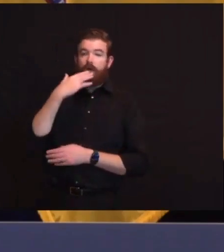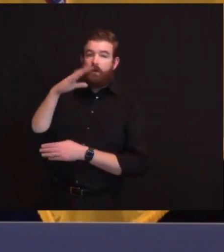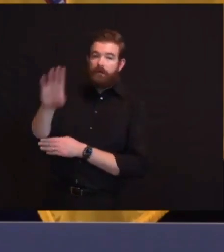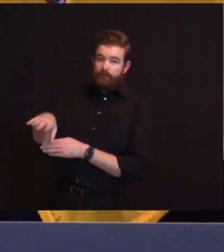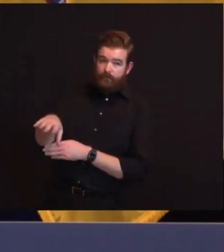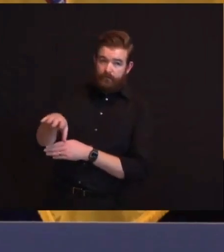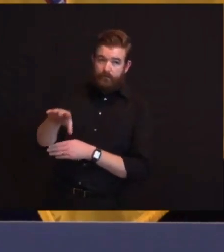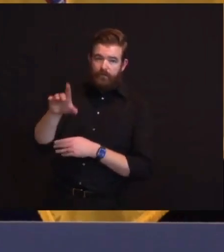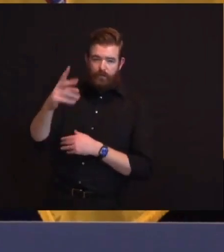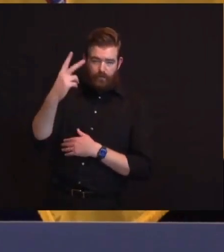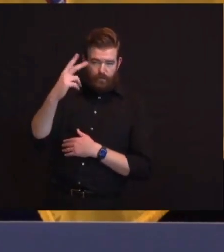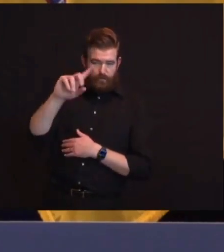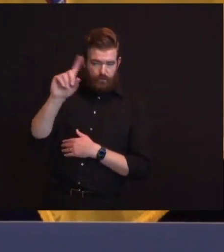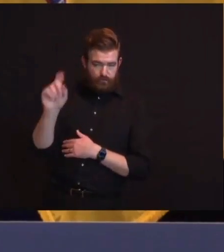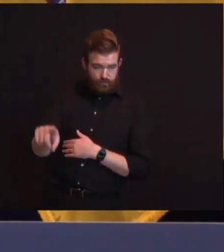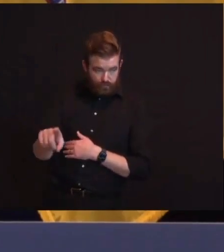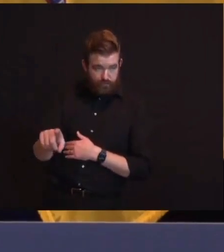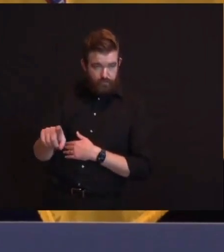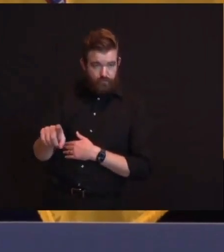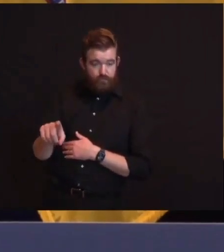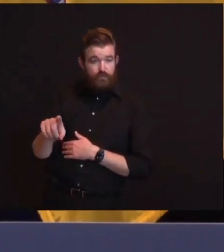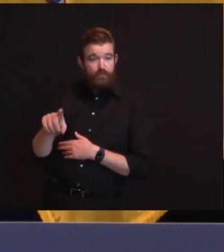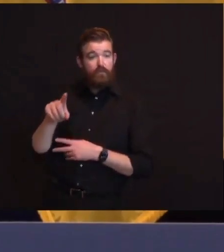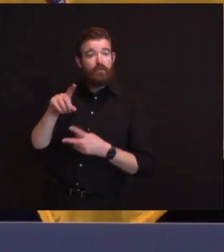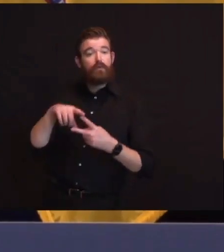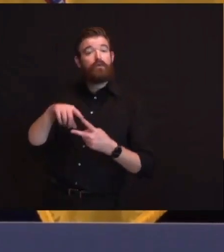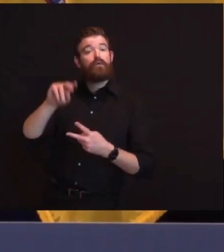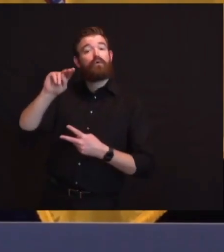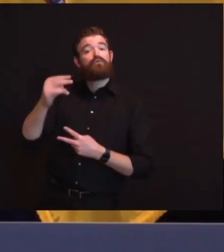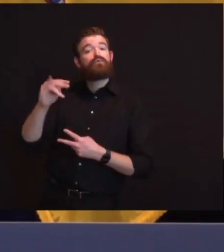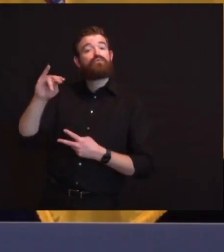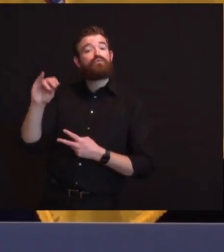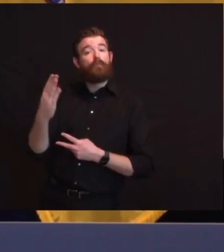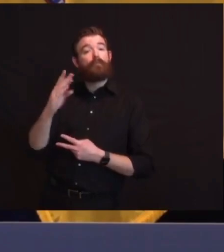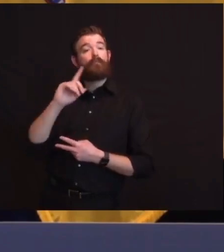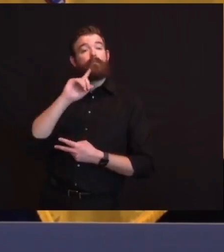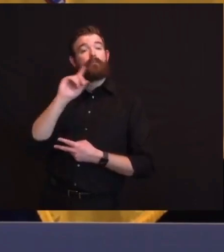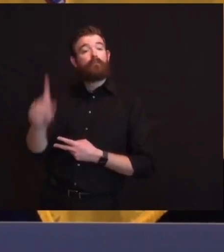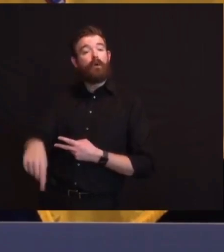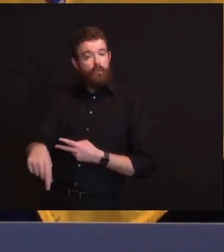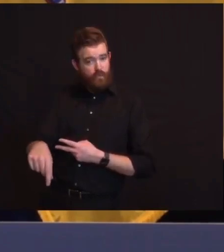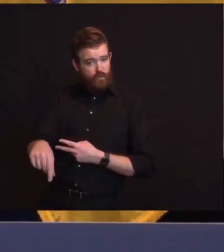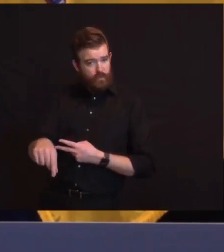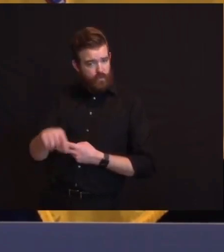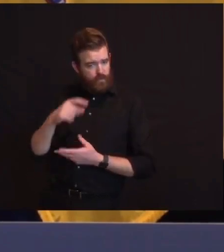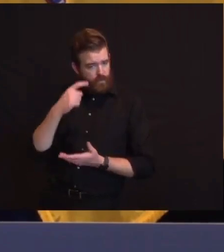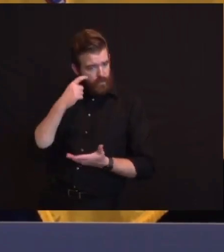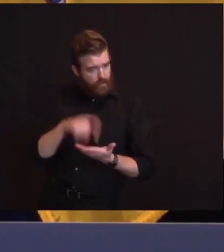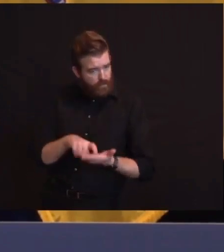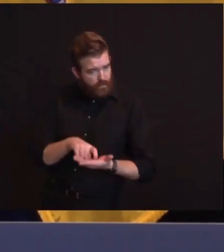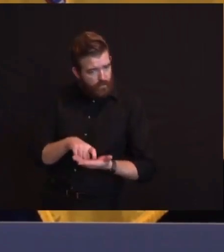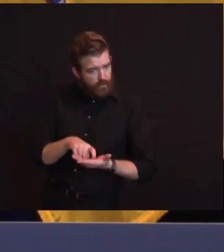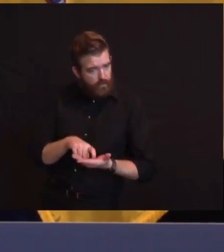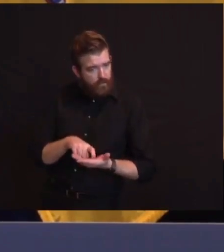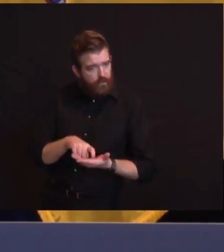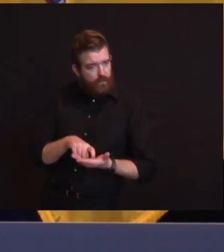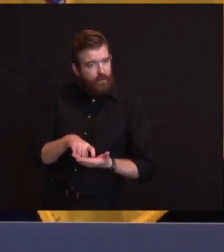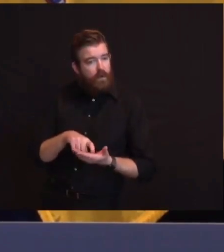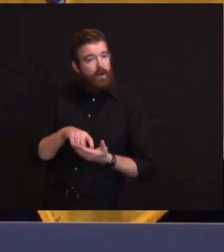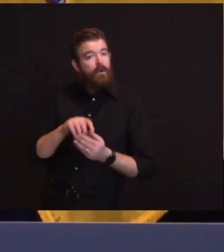Jersey jobs report today showed an abrupt drop in unemployment, but also in labor